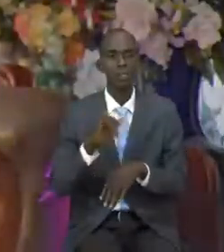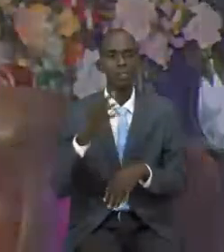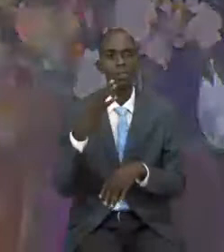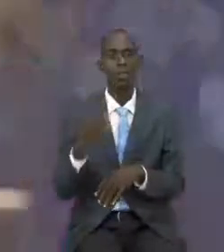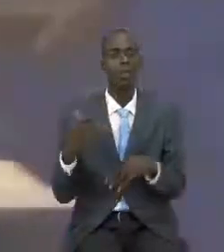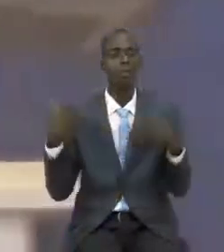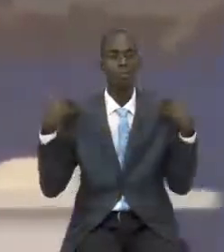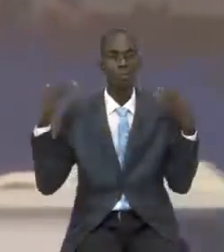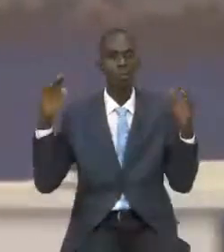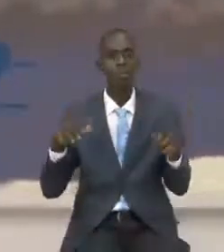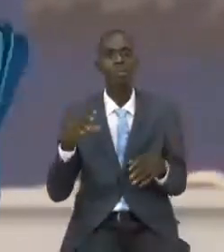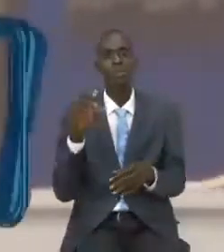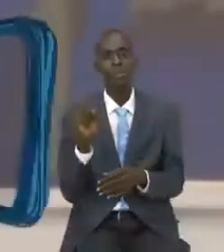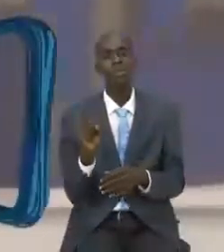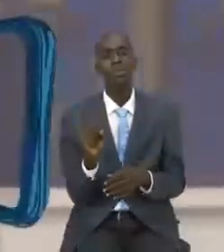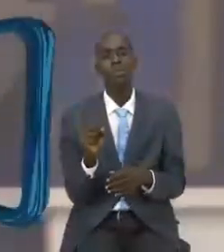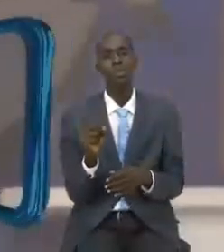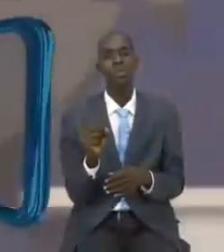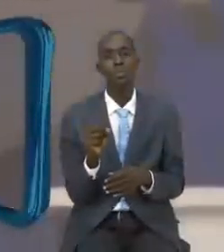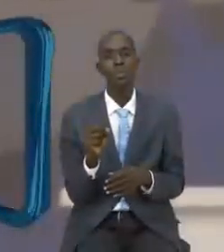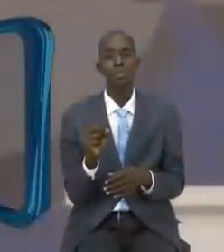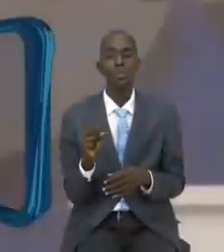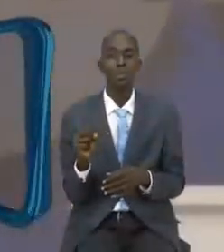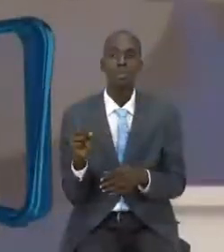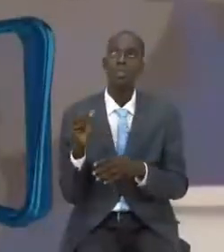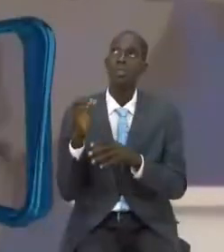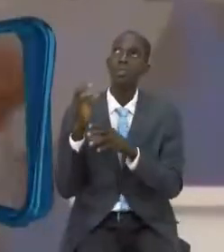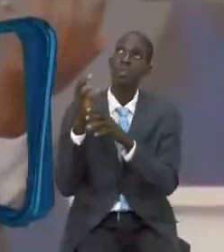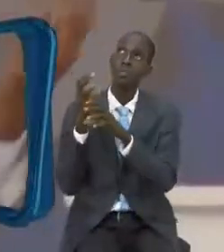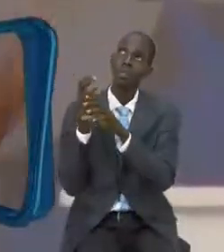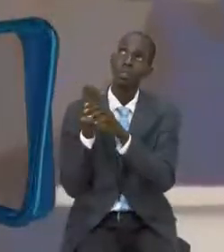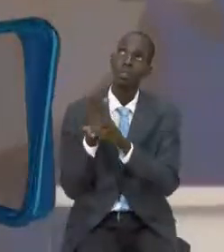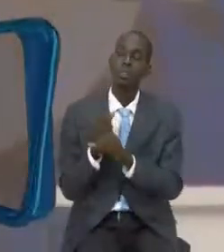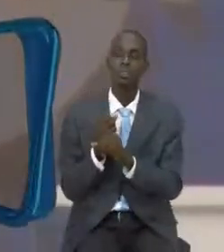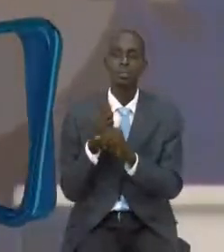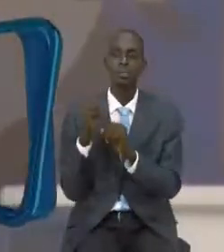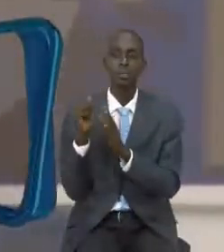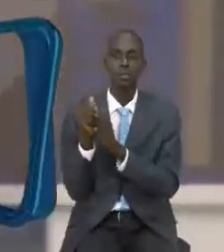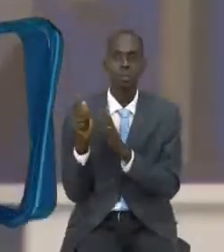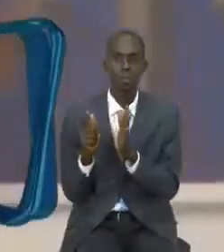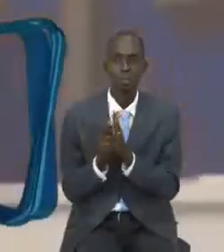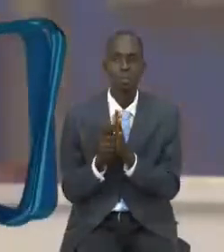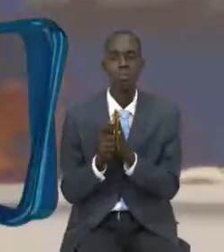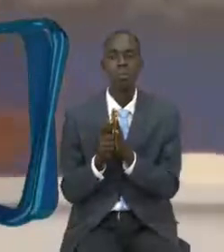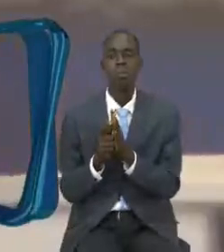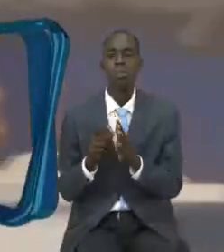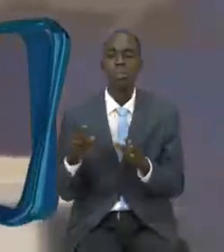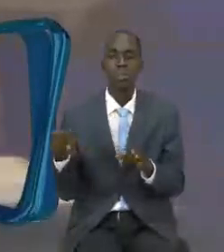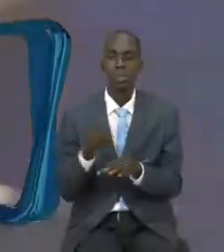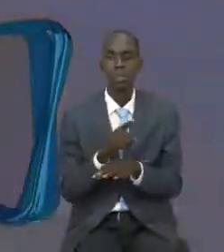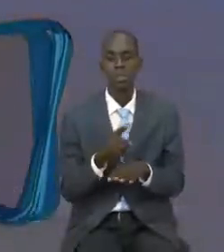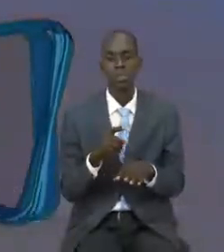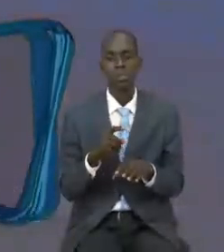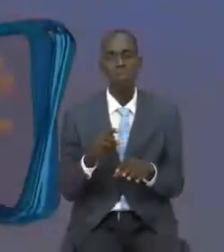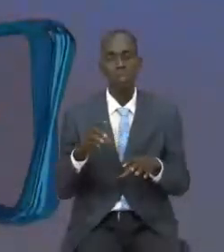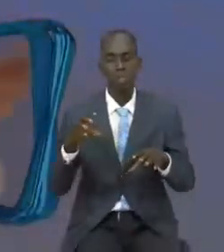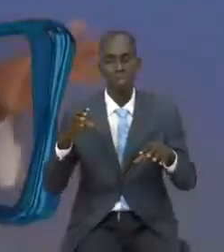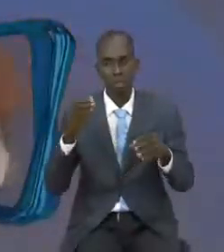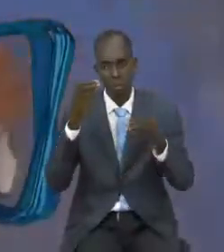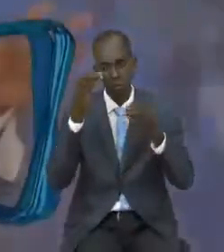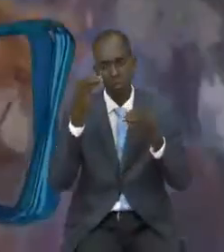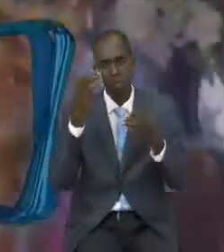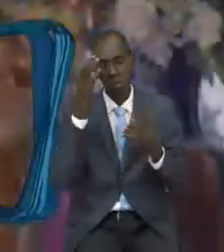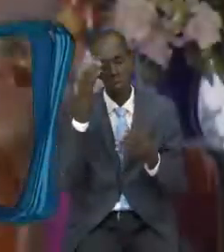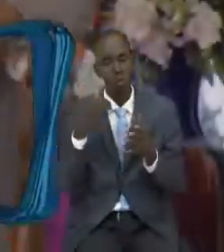of angels. They receive the law. Whether they will keep it or not, the angel will not worry.